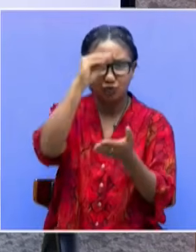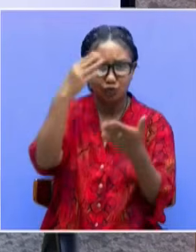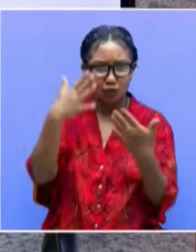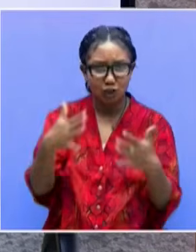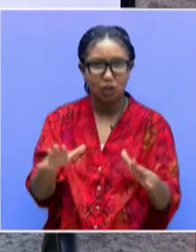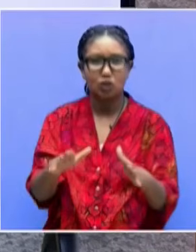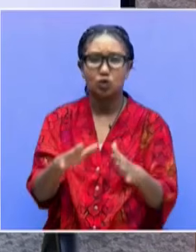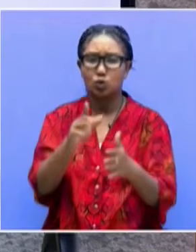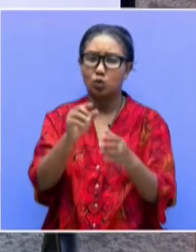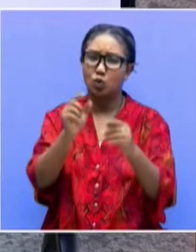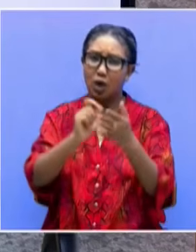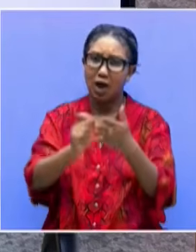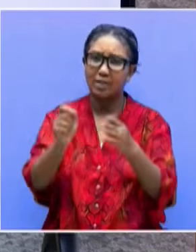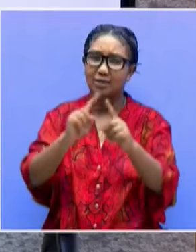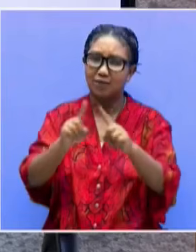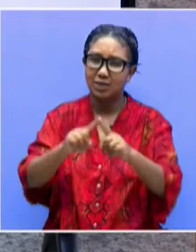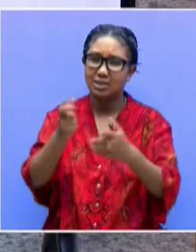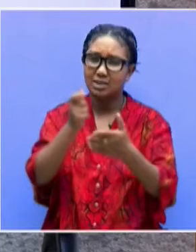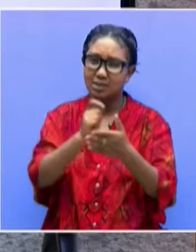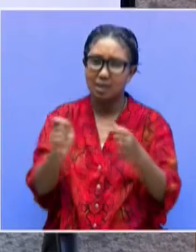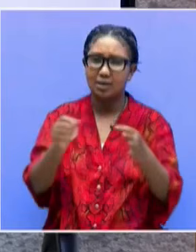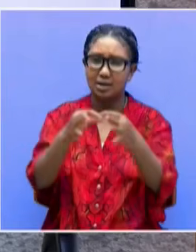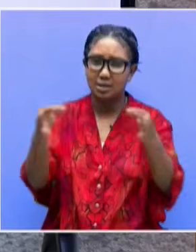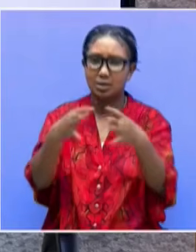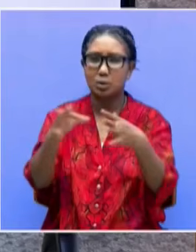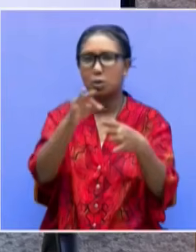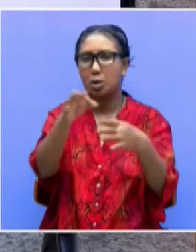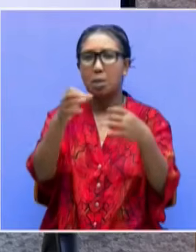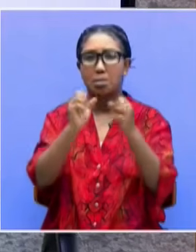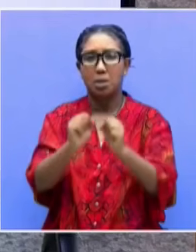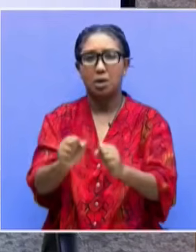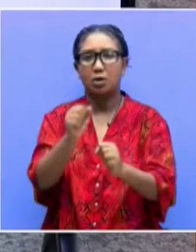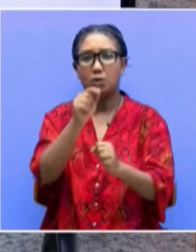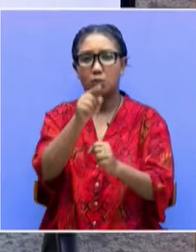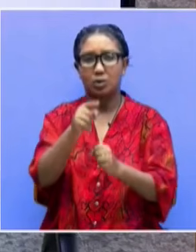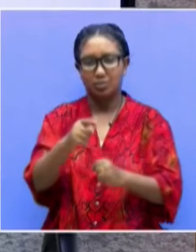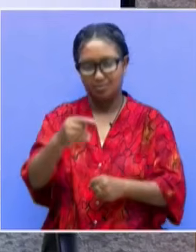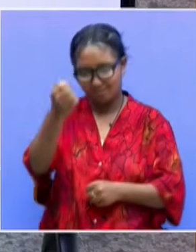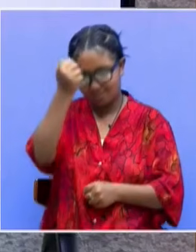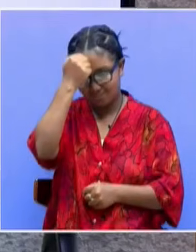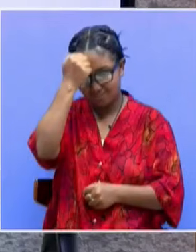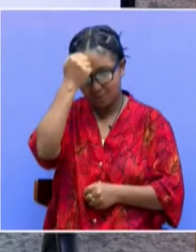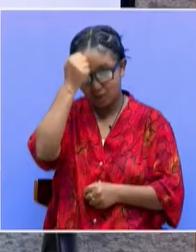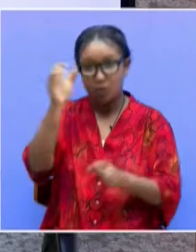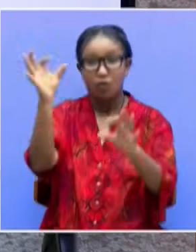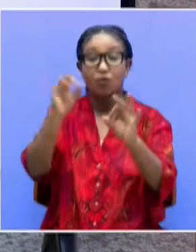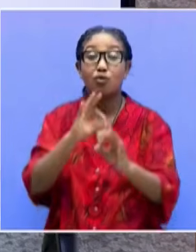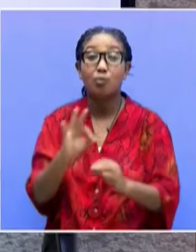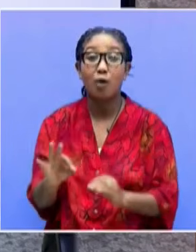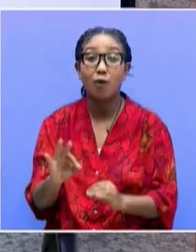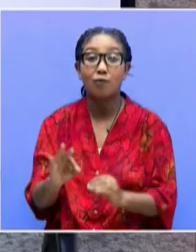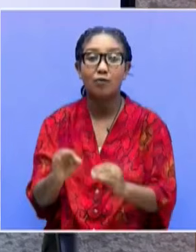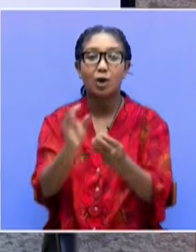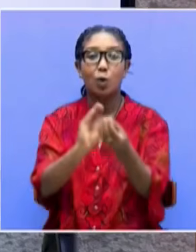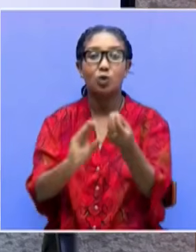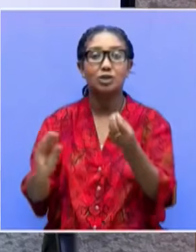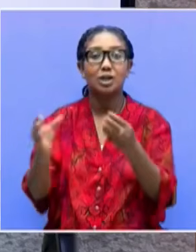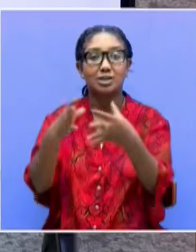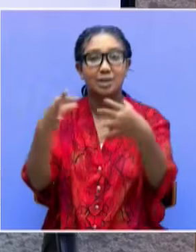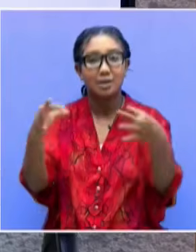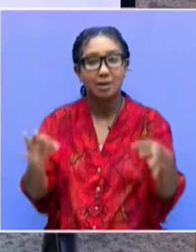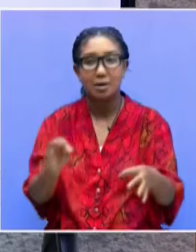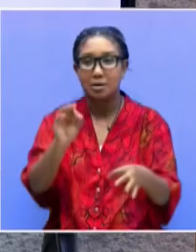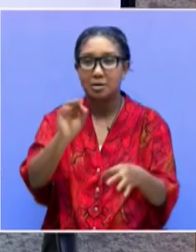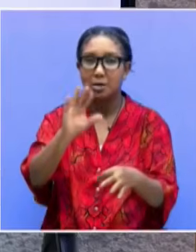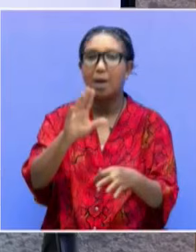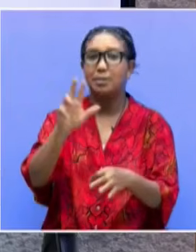to write different sentences, or you can even make your own regrets in the form of the conditional sentence type